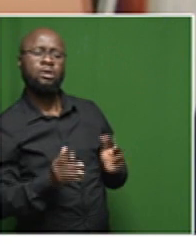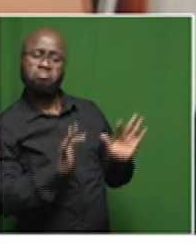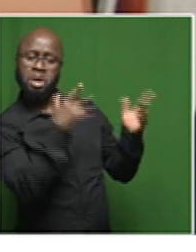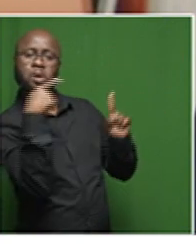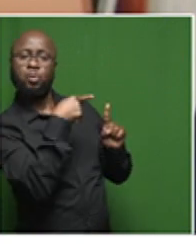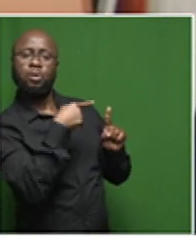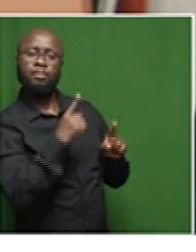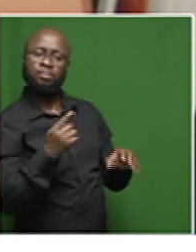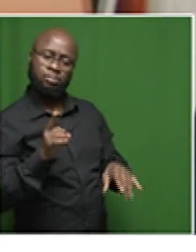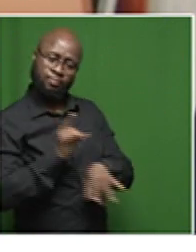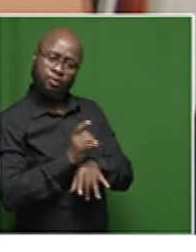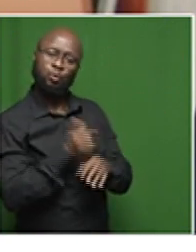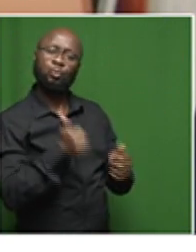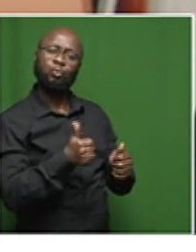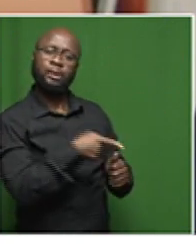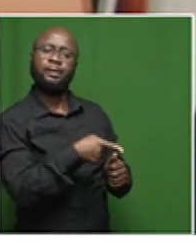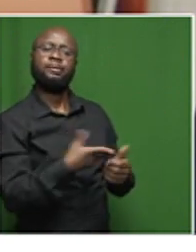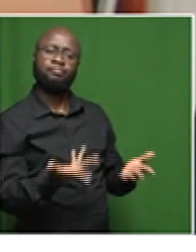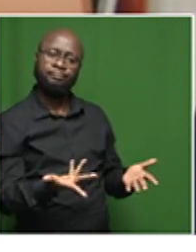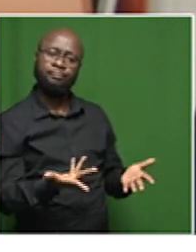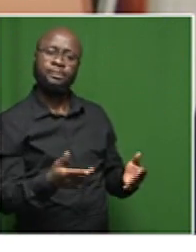encourage. Then secondly, there are